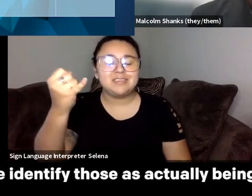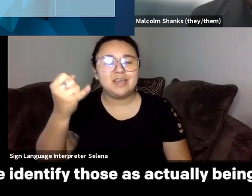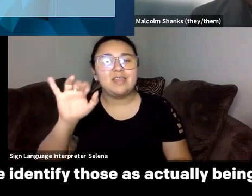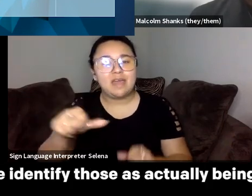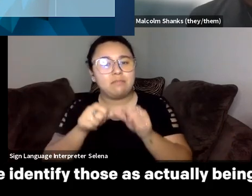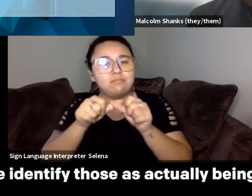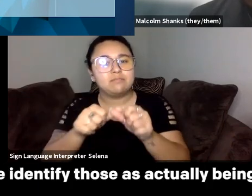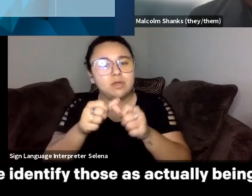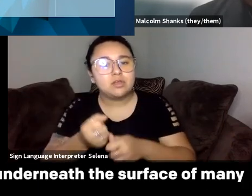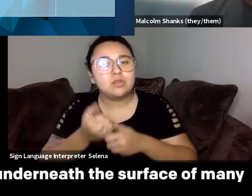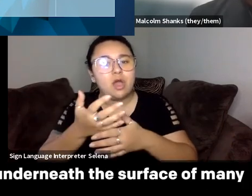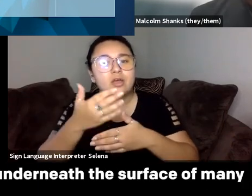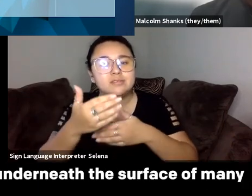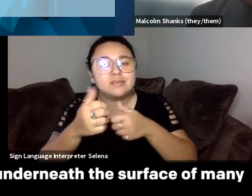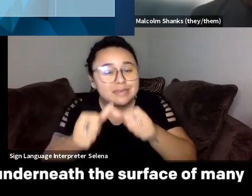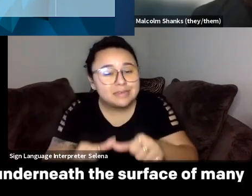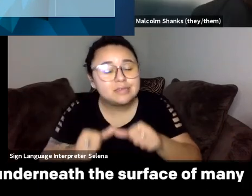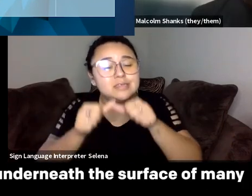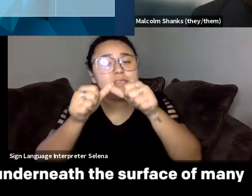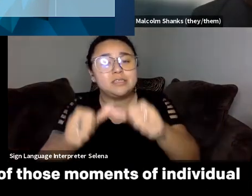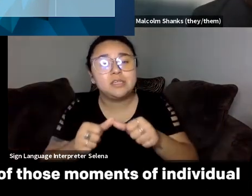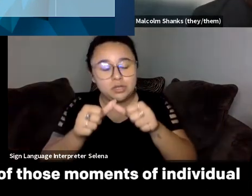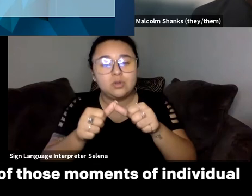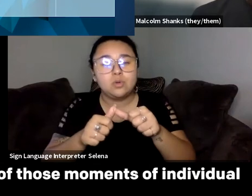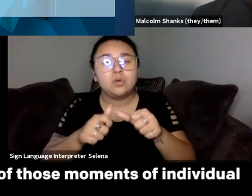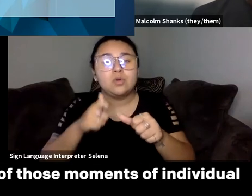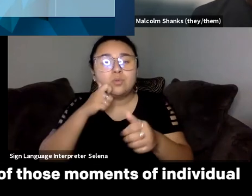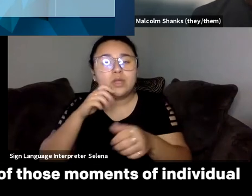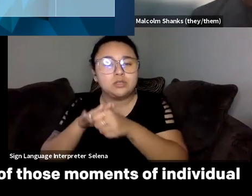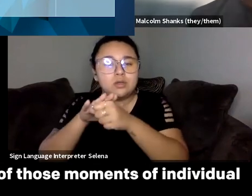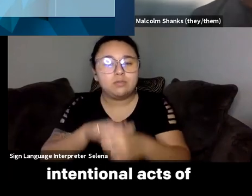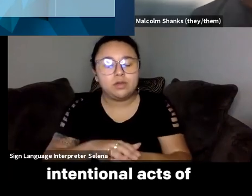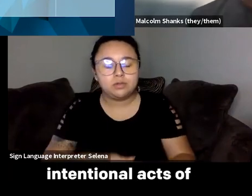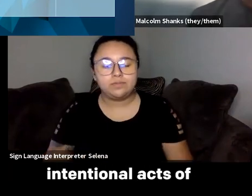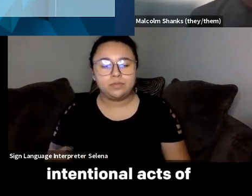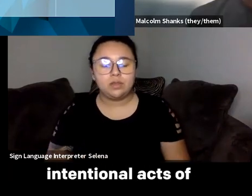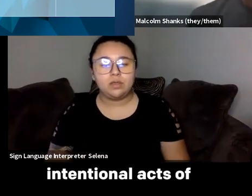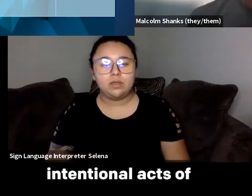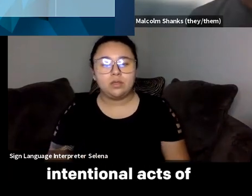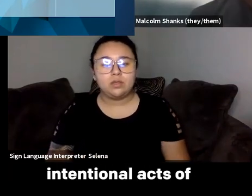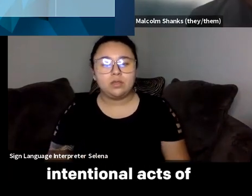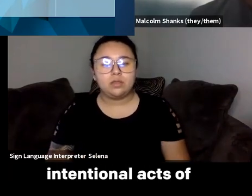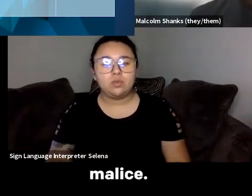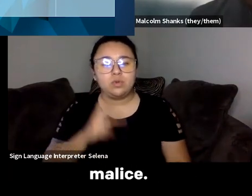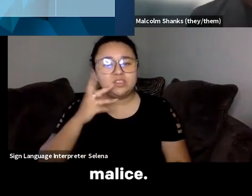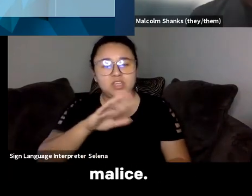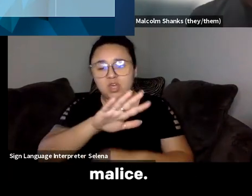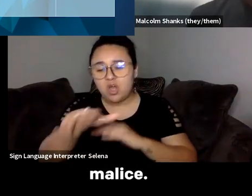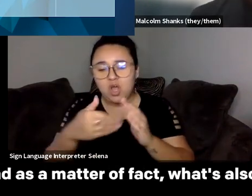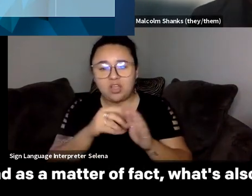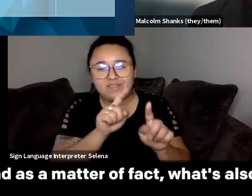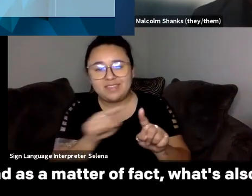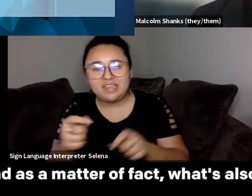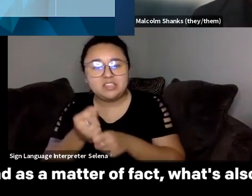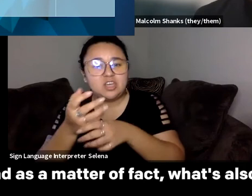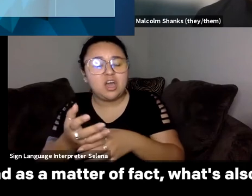identify those as actually being underneath the surface of many of those moments of individual intentional acts of malice.